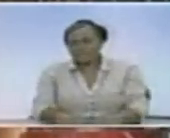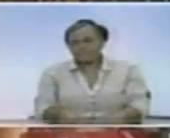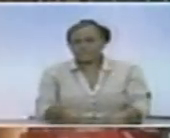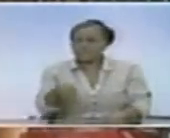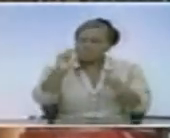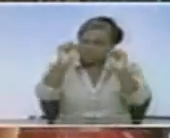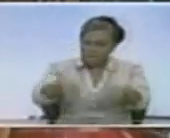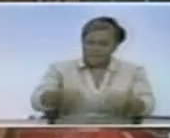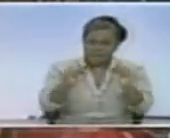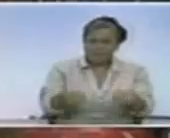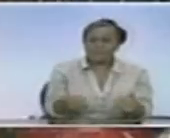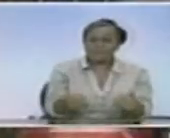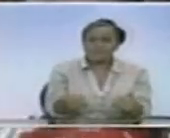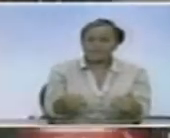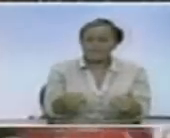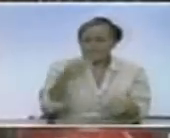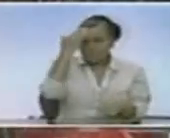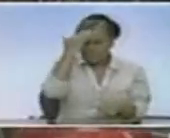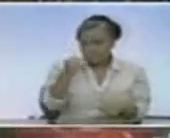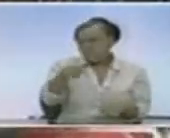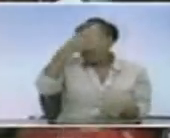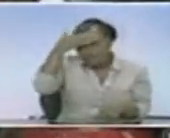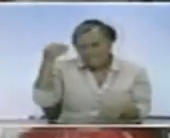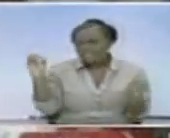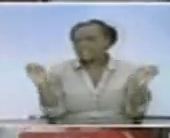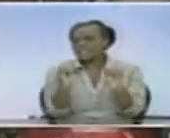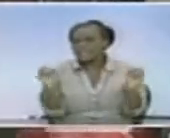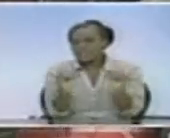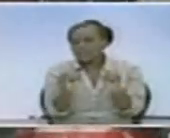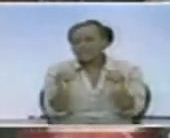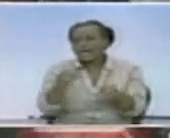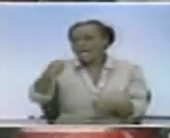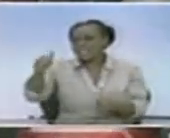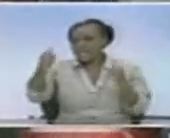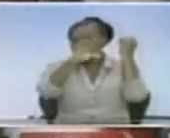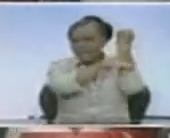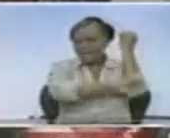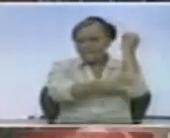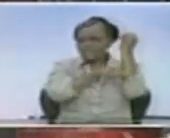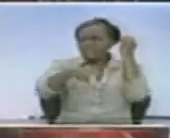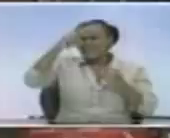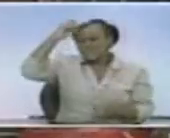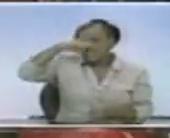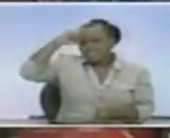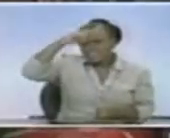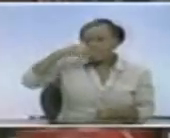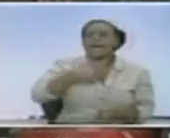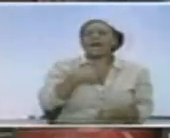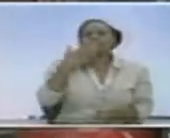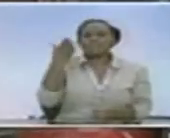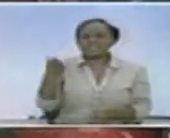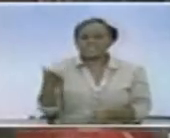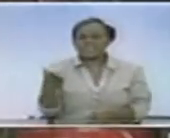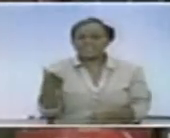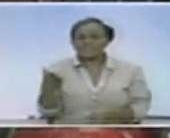if you are able, mm-hmm. because don't forget that those other countries, their intelligence be rash, raise